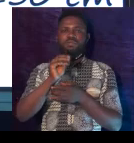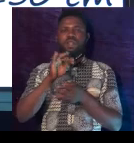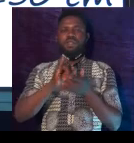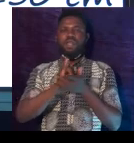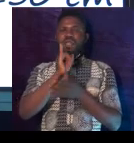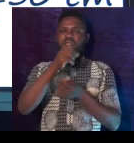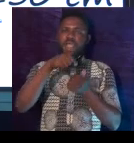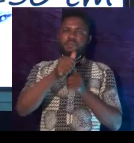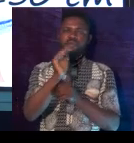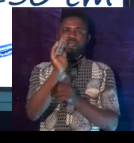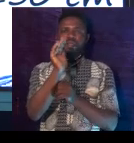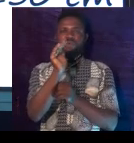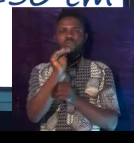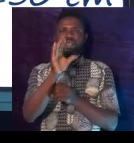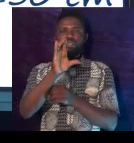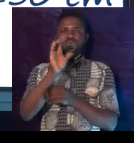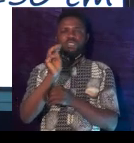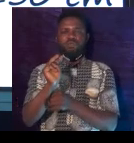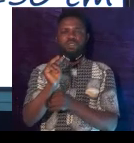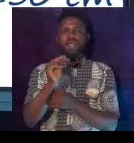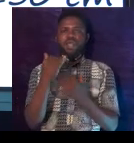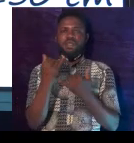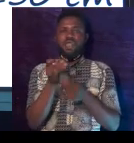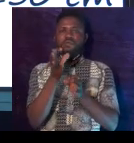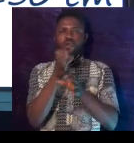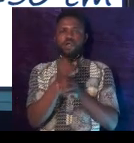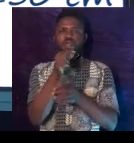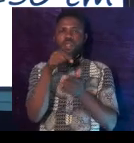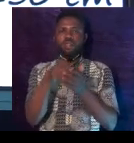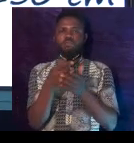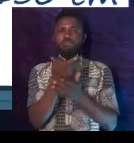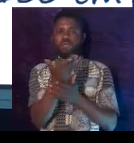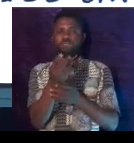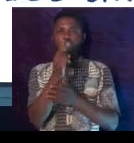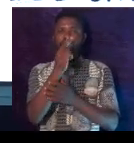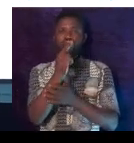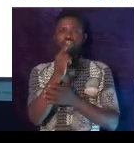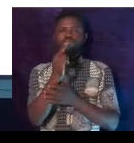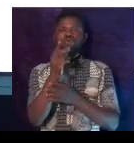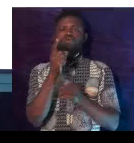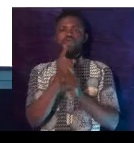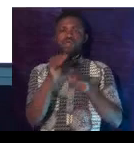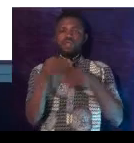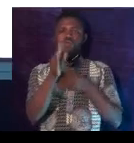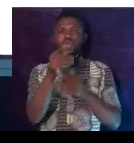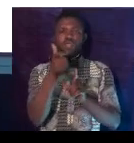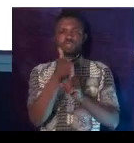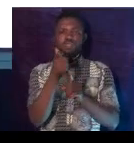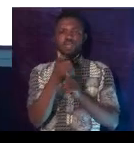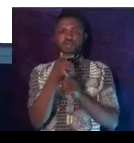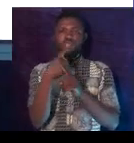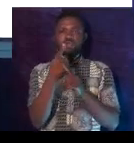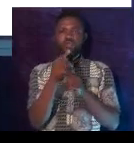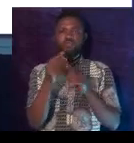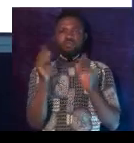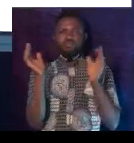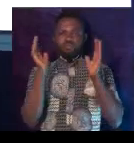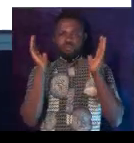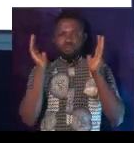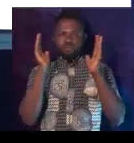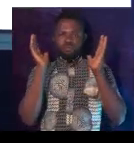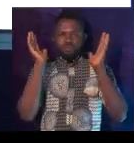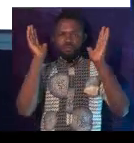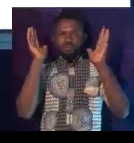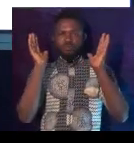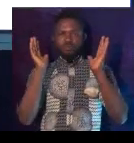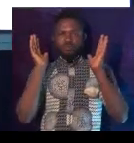that is about 15 centimeter. Now, if you got these two, I want you to give yourself the raise the roof chair, and